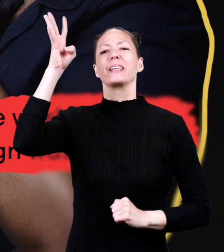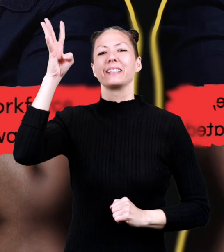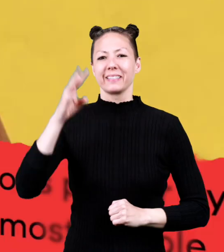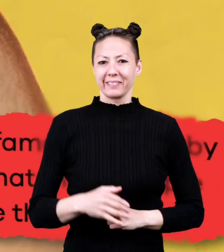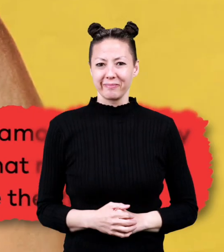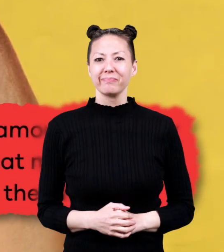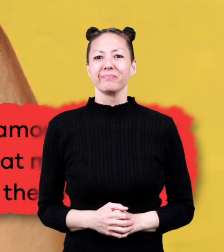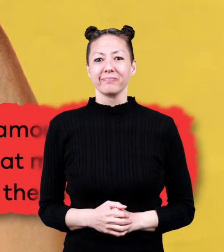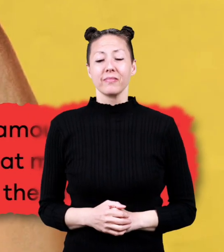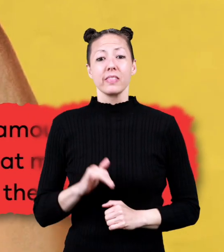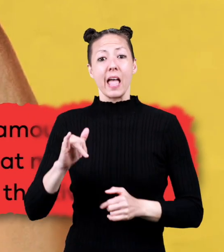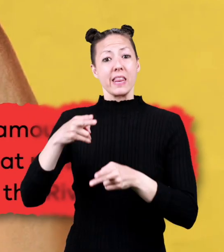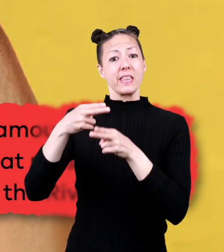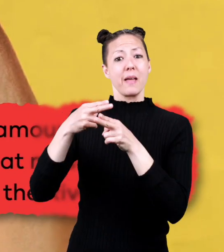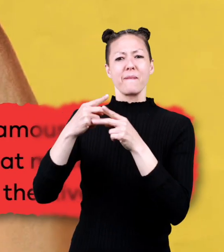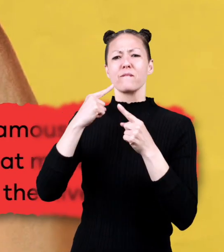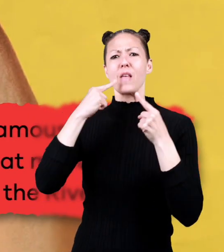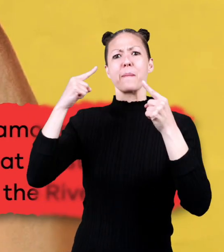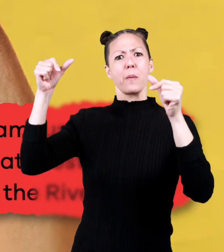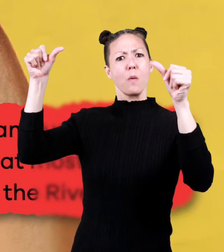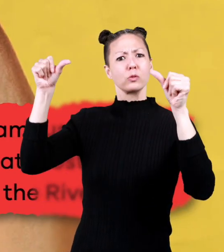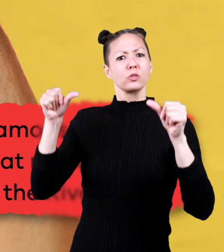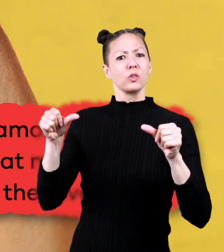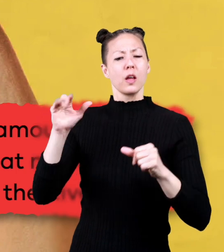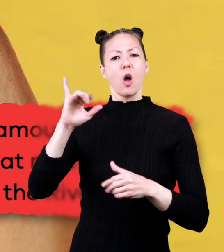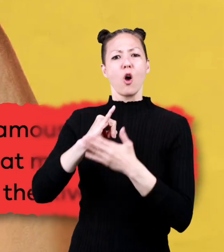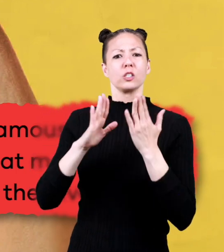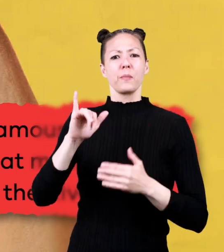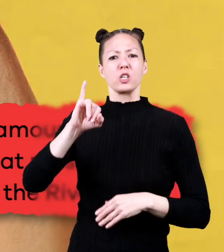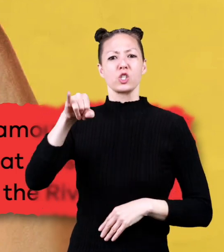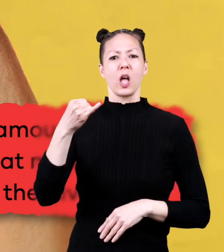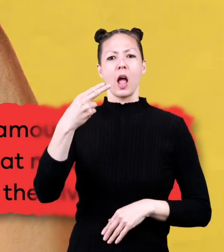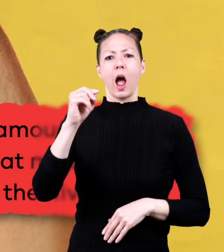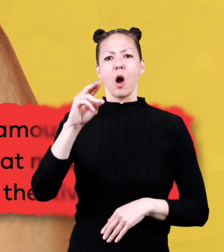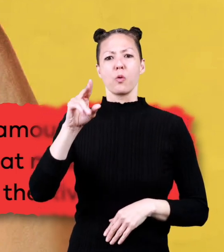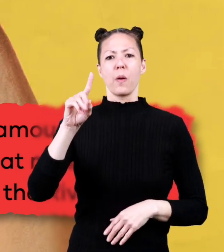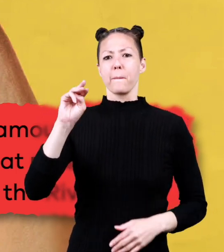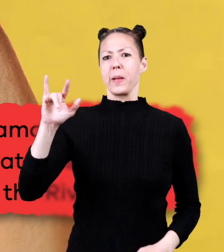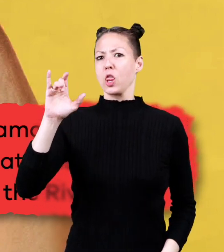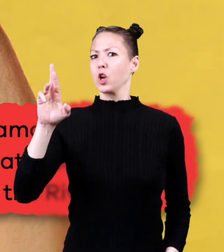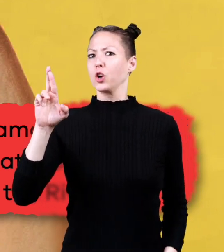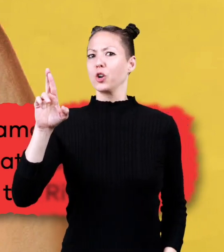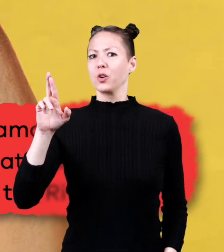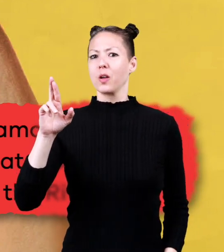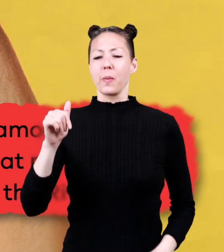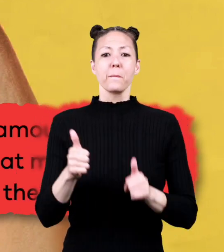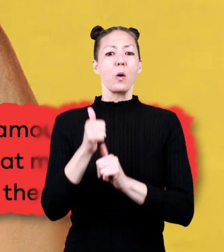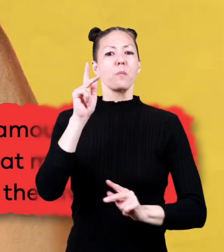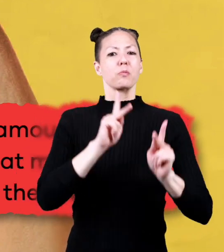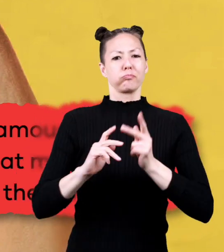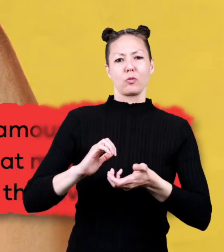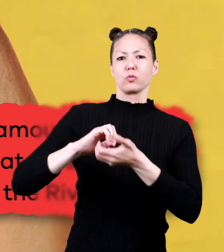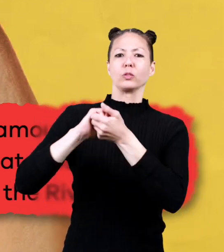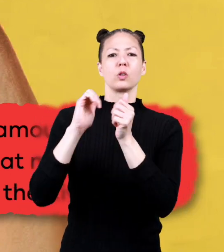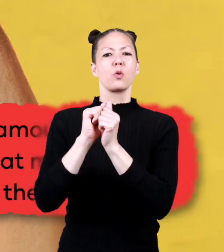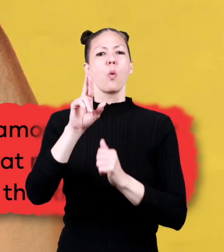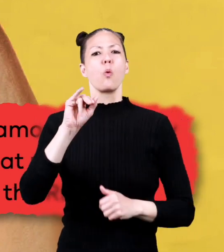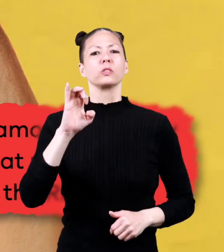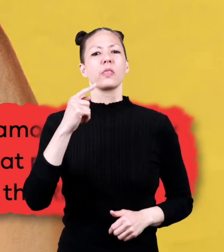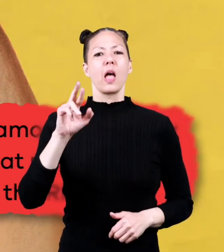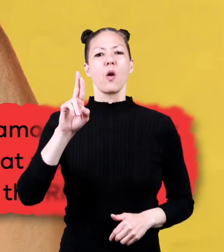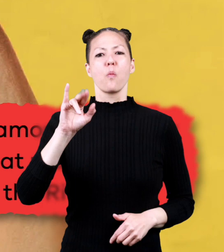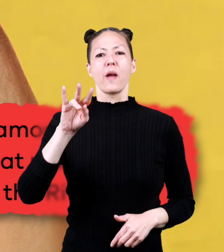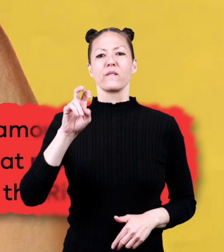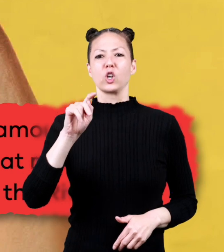created. What is the name of the famous poster by artist J. Howard Miller that most people